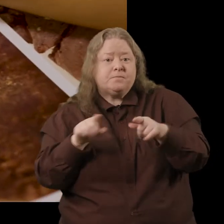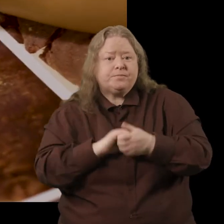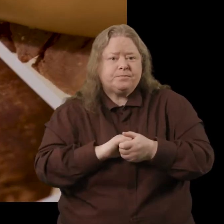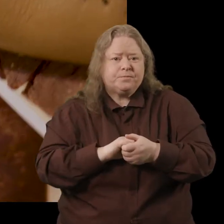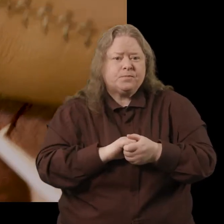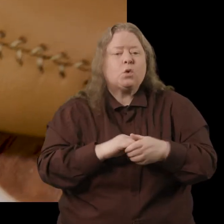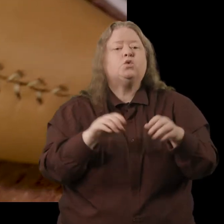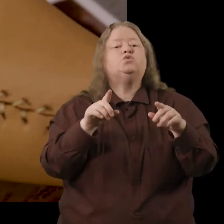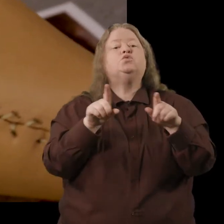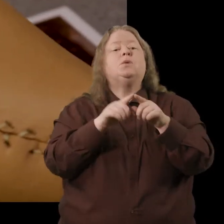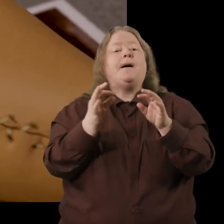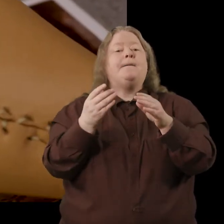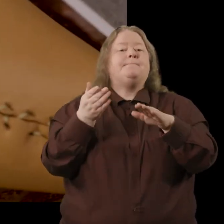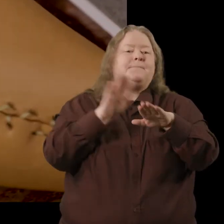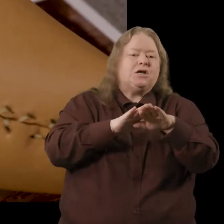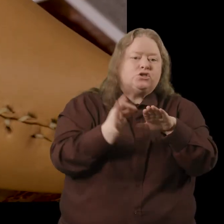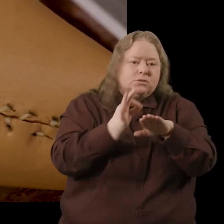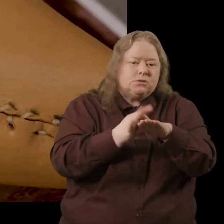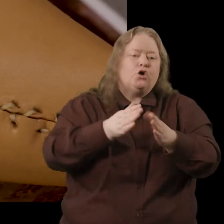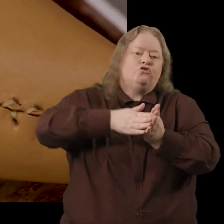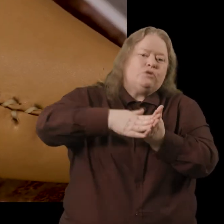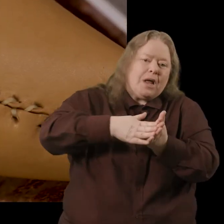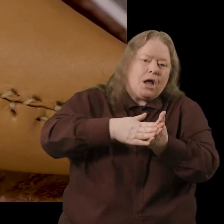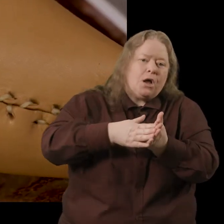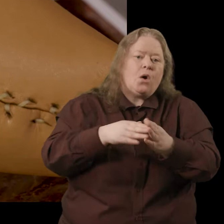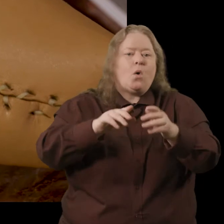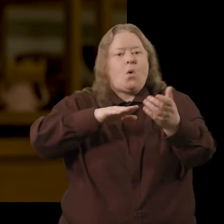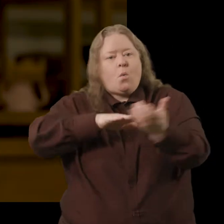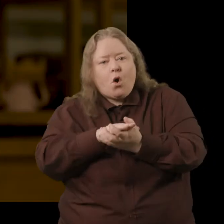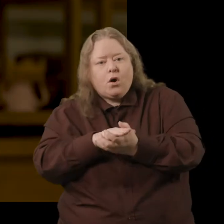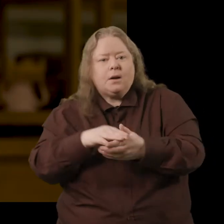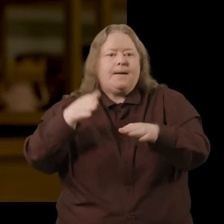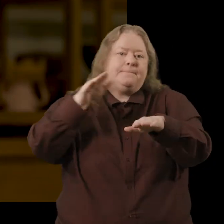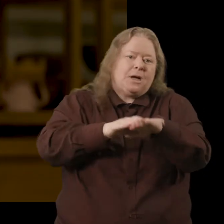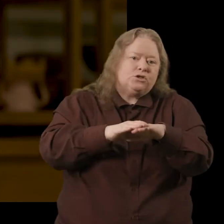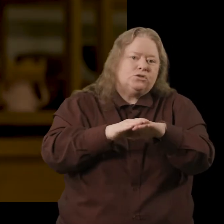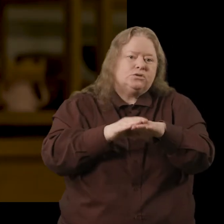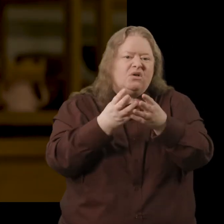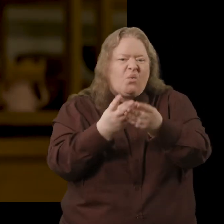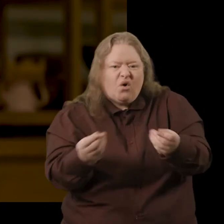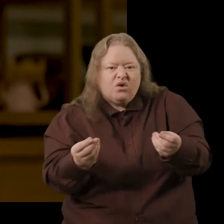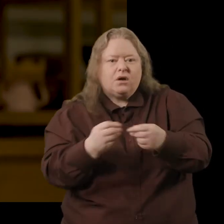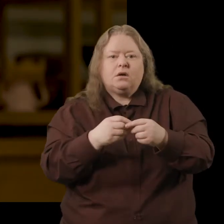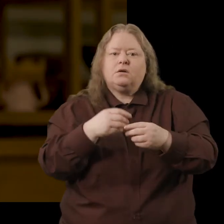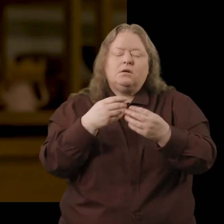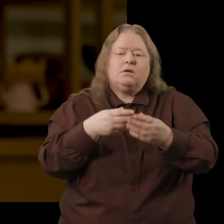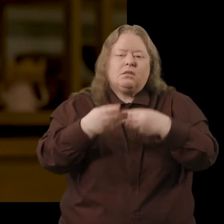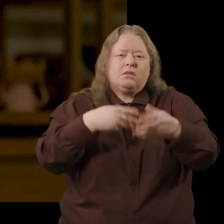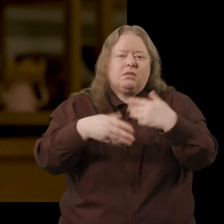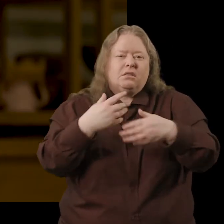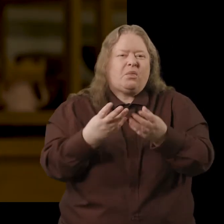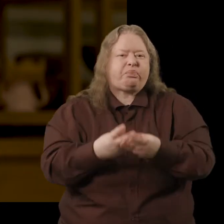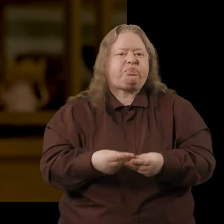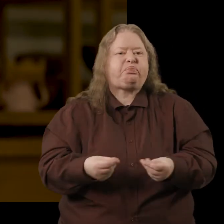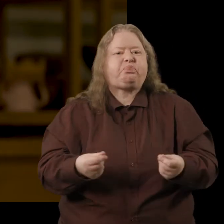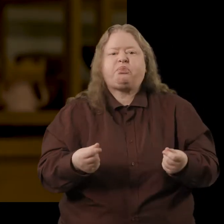Shoes were patched and repaired and worn and patched until they were eventually beyond repair. Then